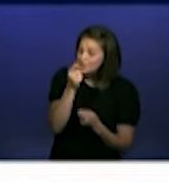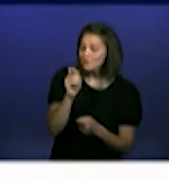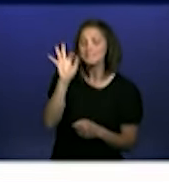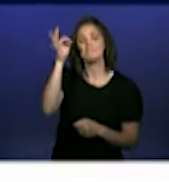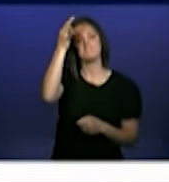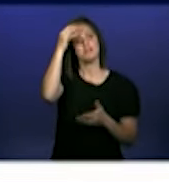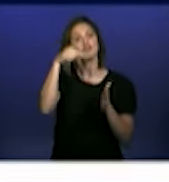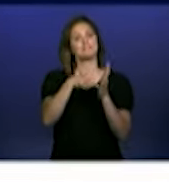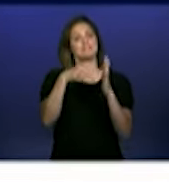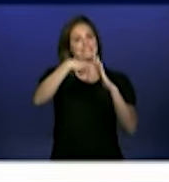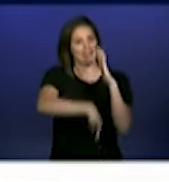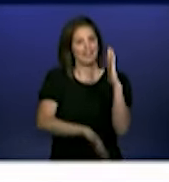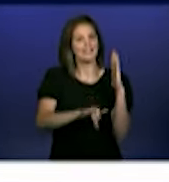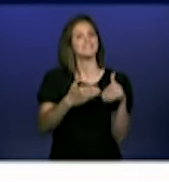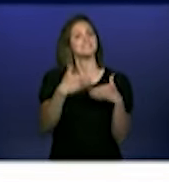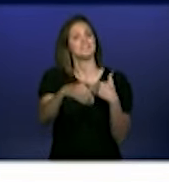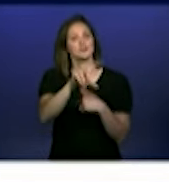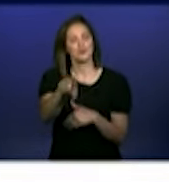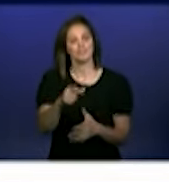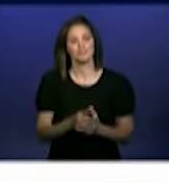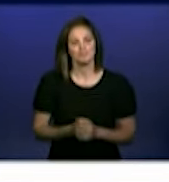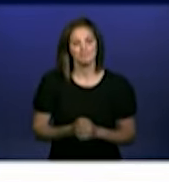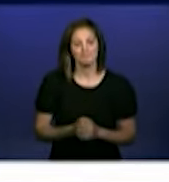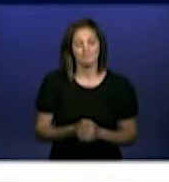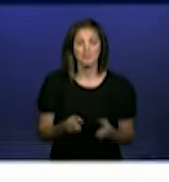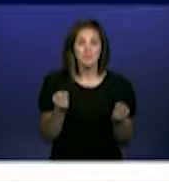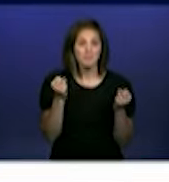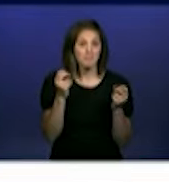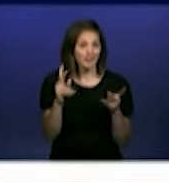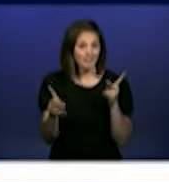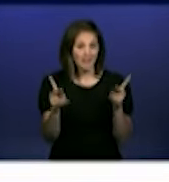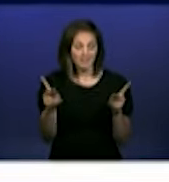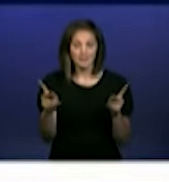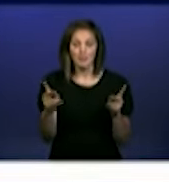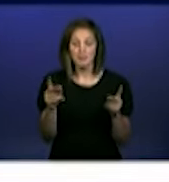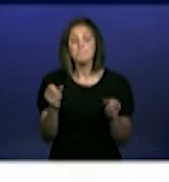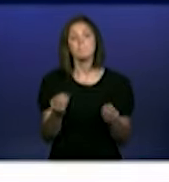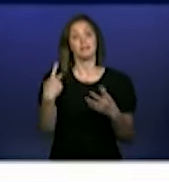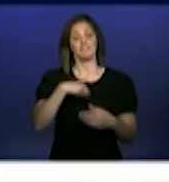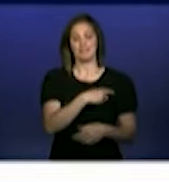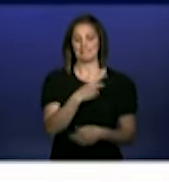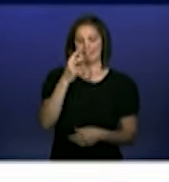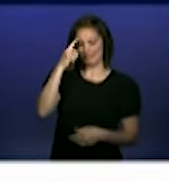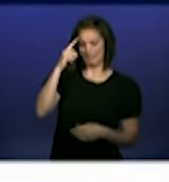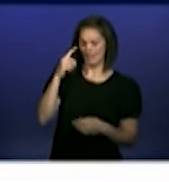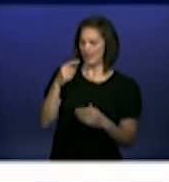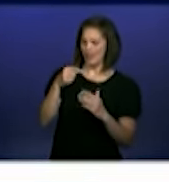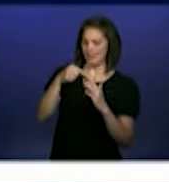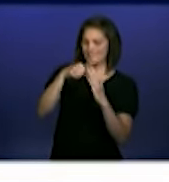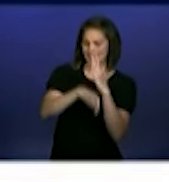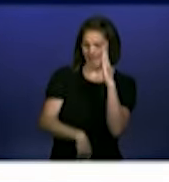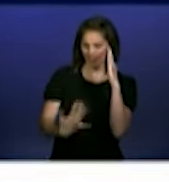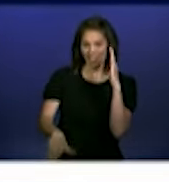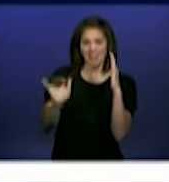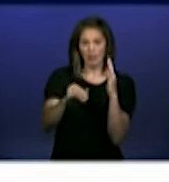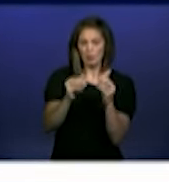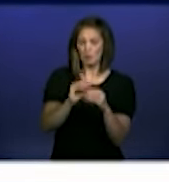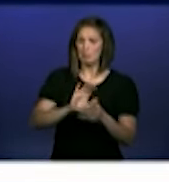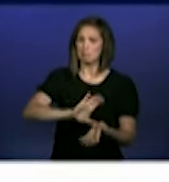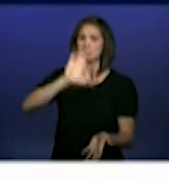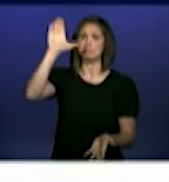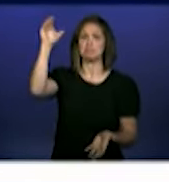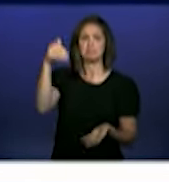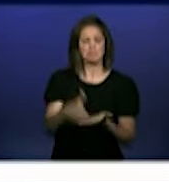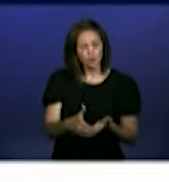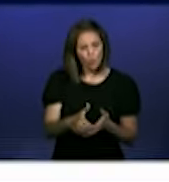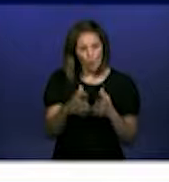next question. As many of us look at that, it's an astronomical number that's even hard to comprehend. Experts have suggested